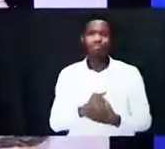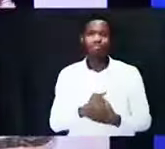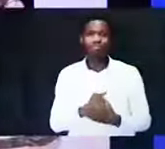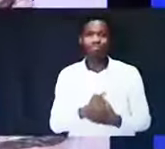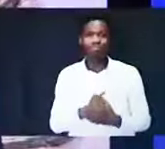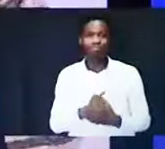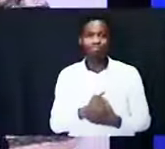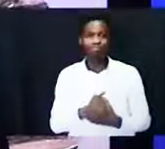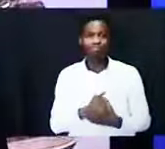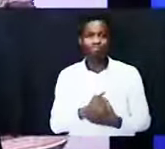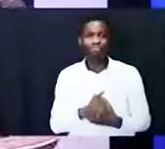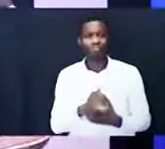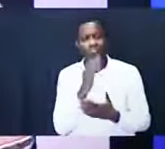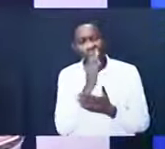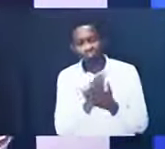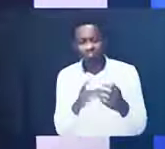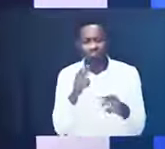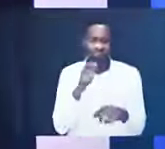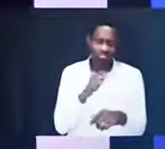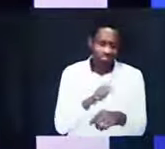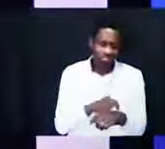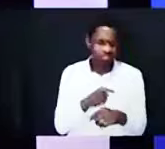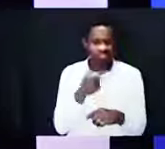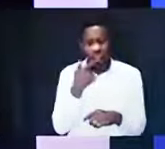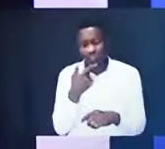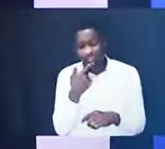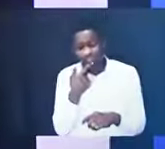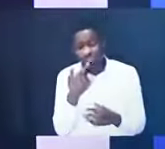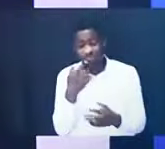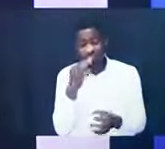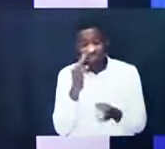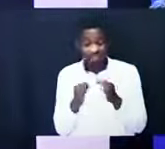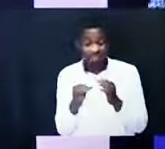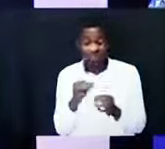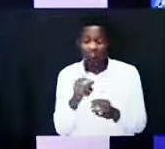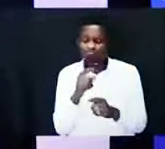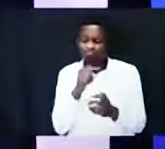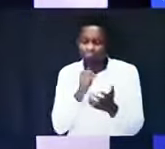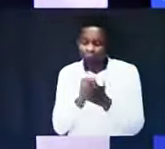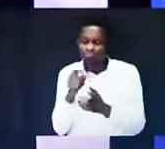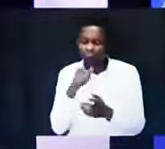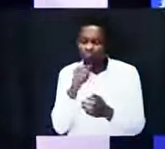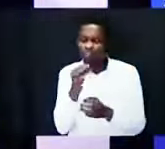are miracles. See, if you don't really fast and pray,